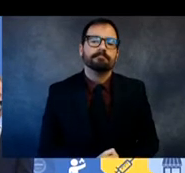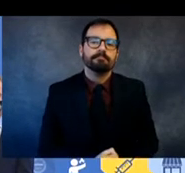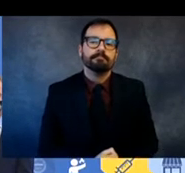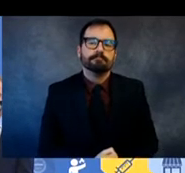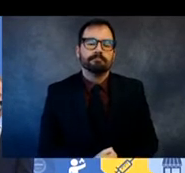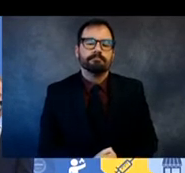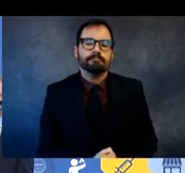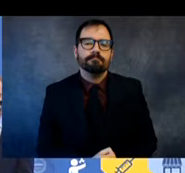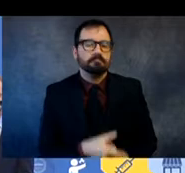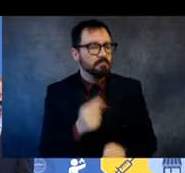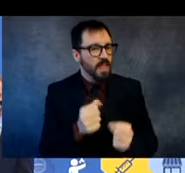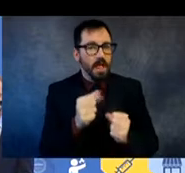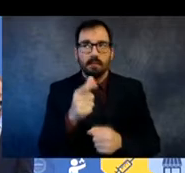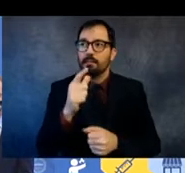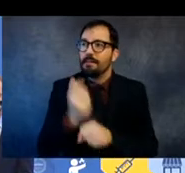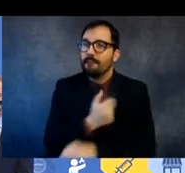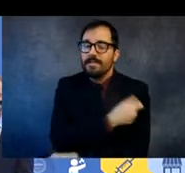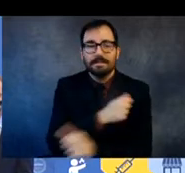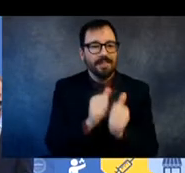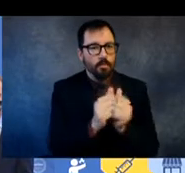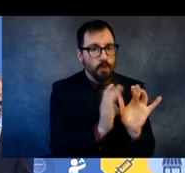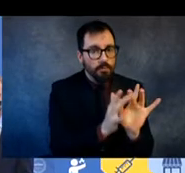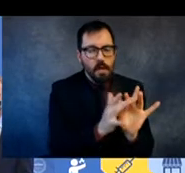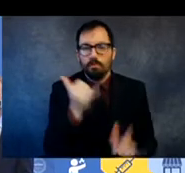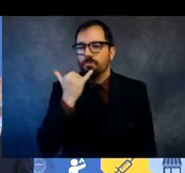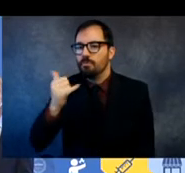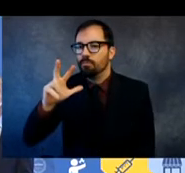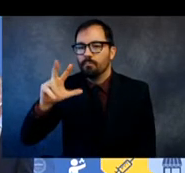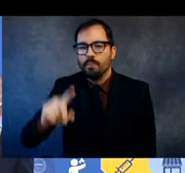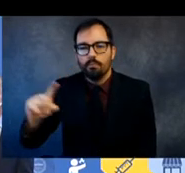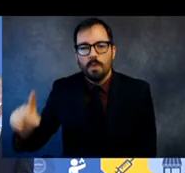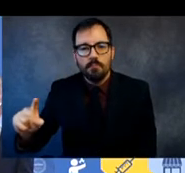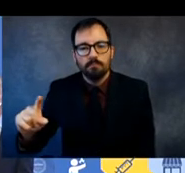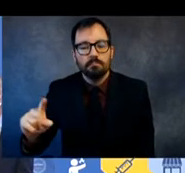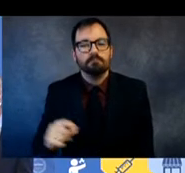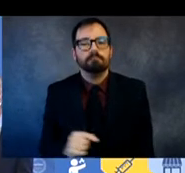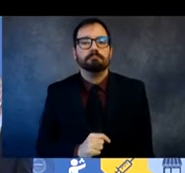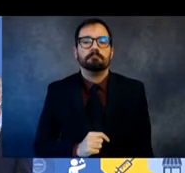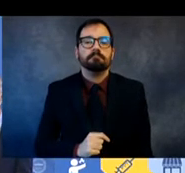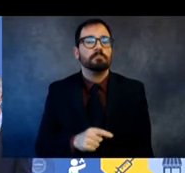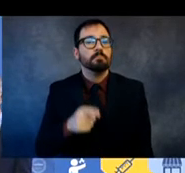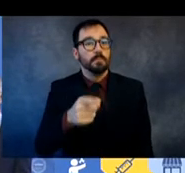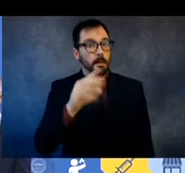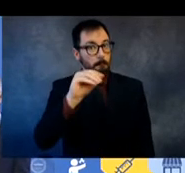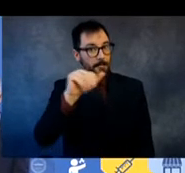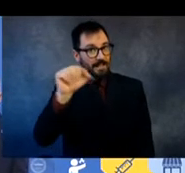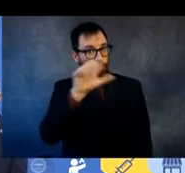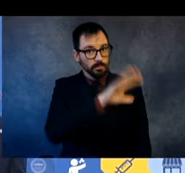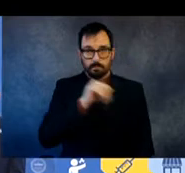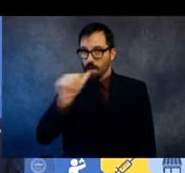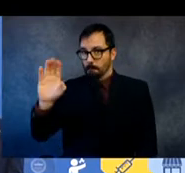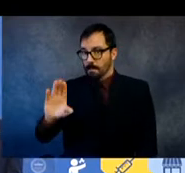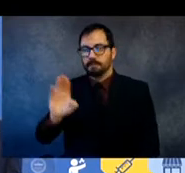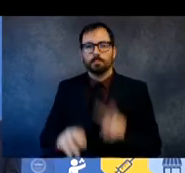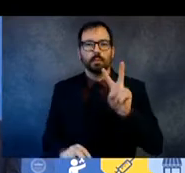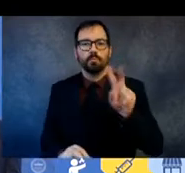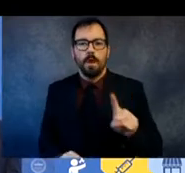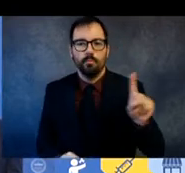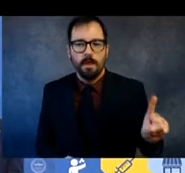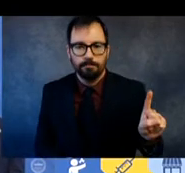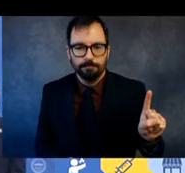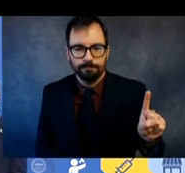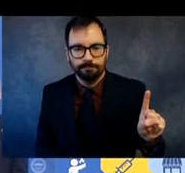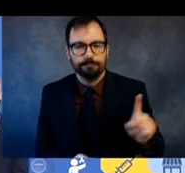Boston resident, if you're a Massachusetts resident, you can call 211 and get that same information and help. If you're a veteran of any